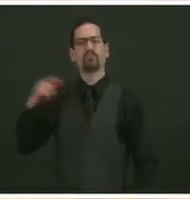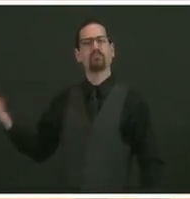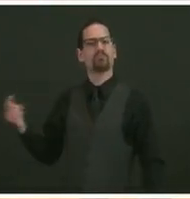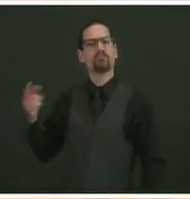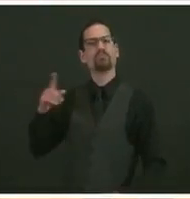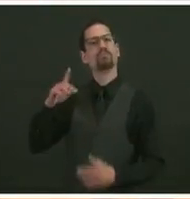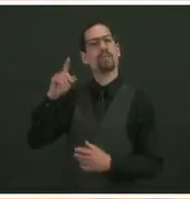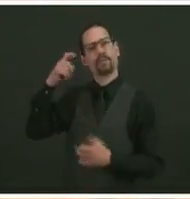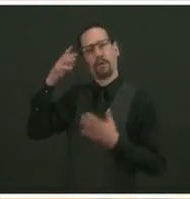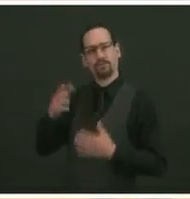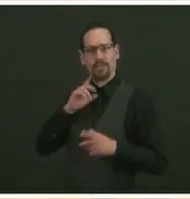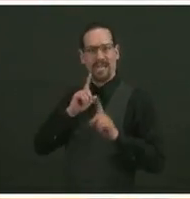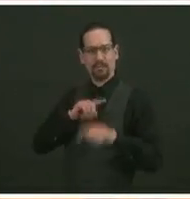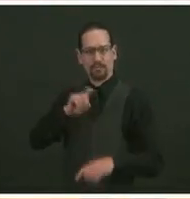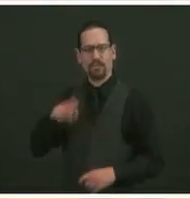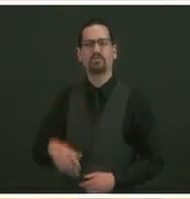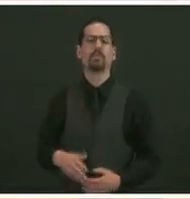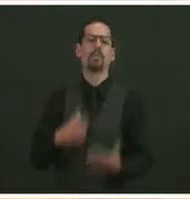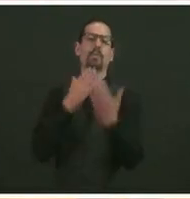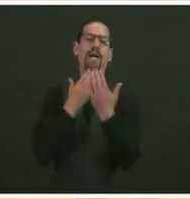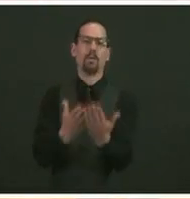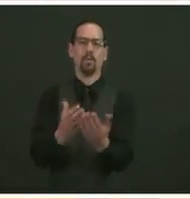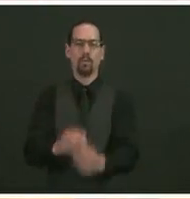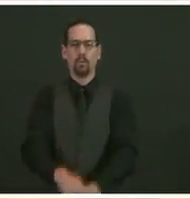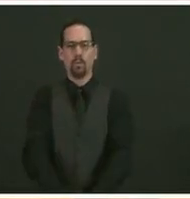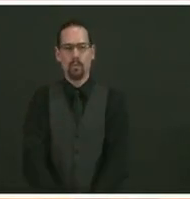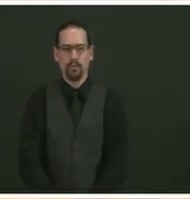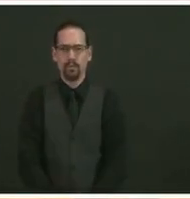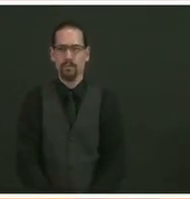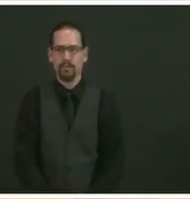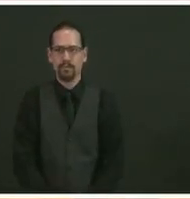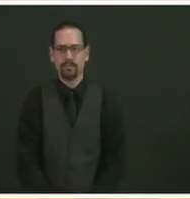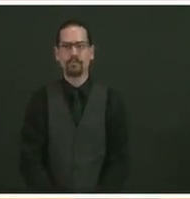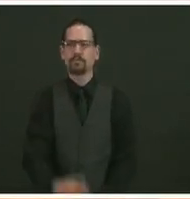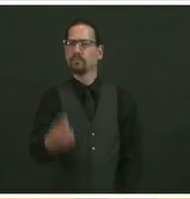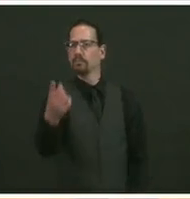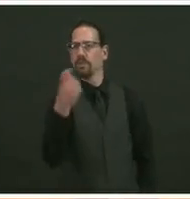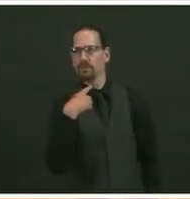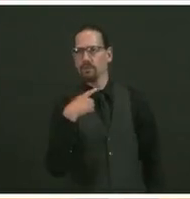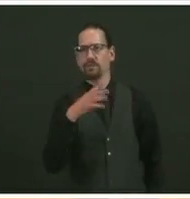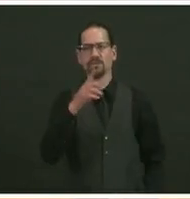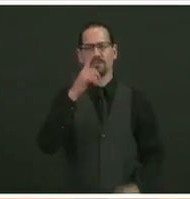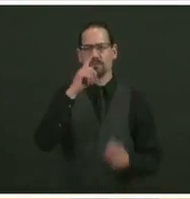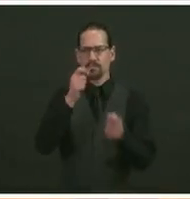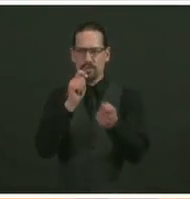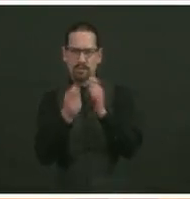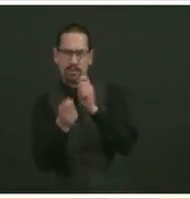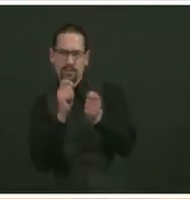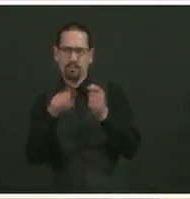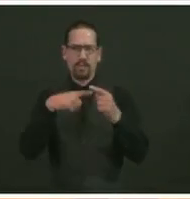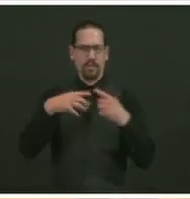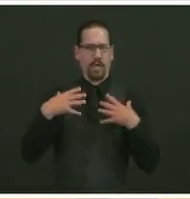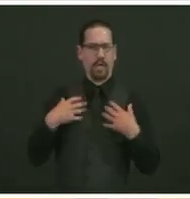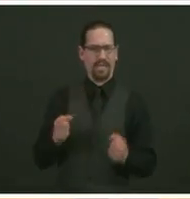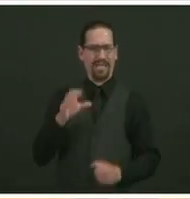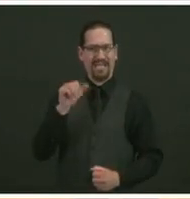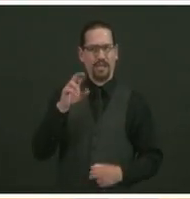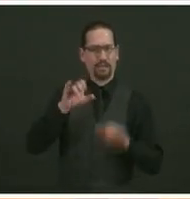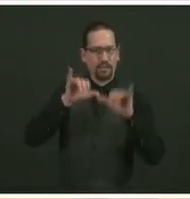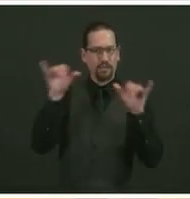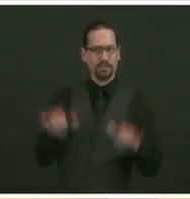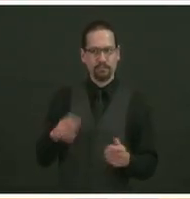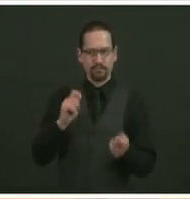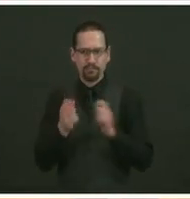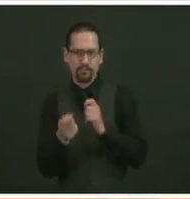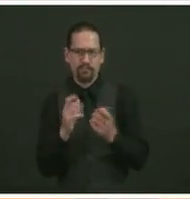If I might, all your discussion about reconfiguring the healthcare system raises the question of where are we in terms